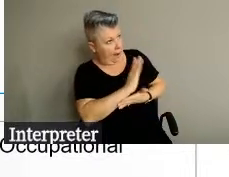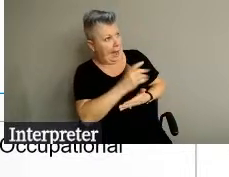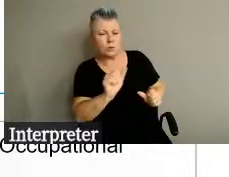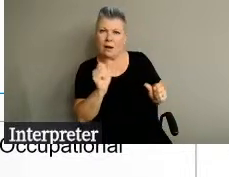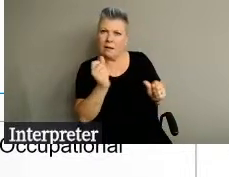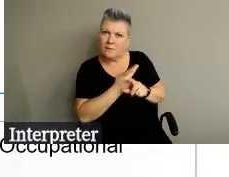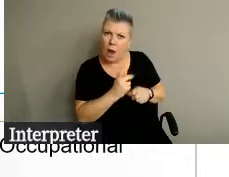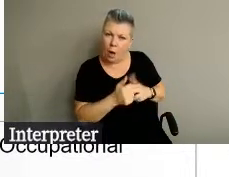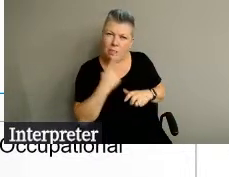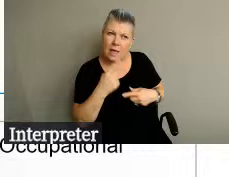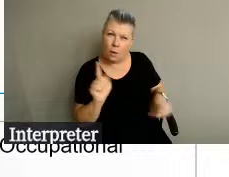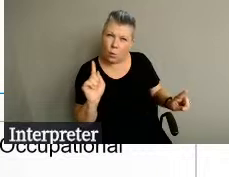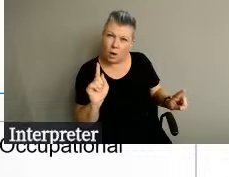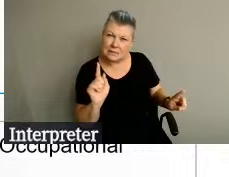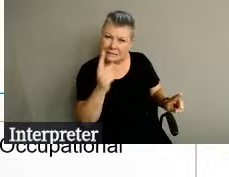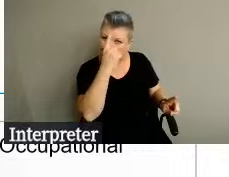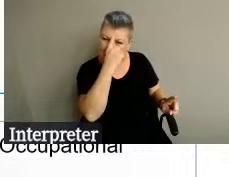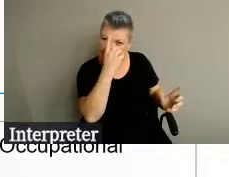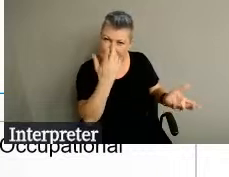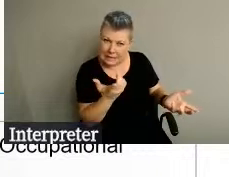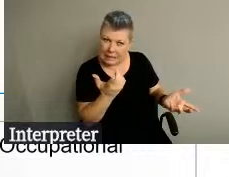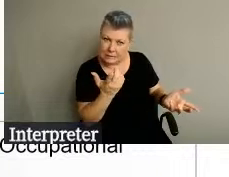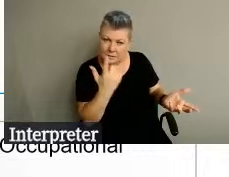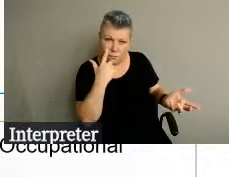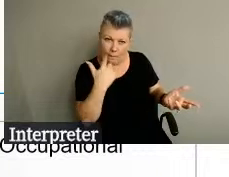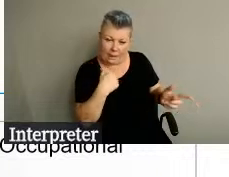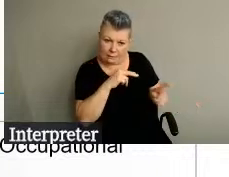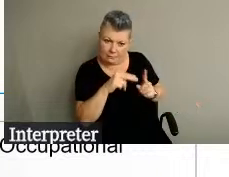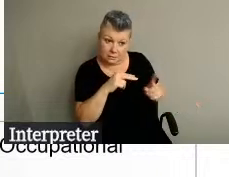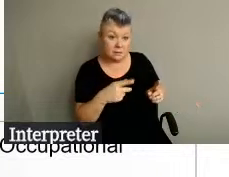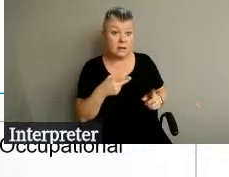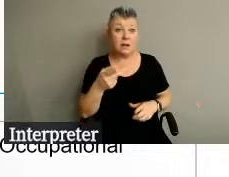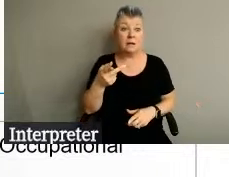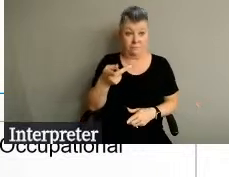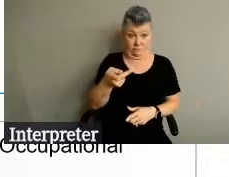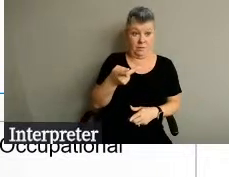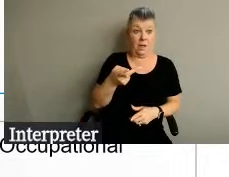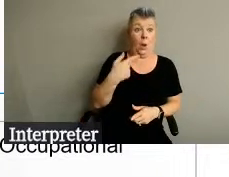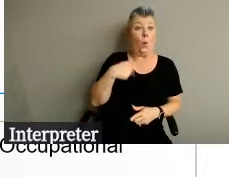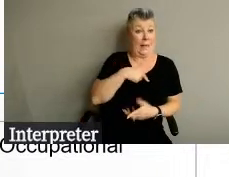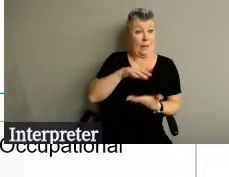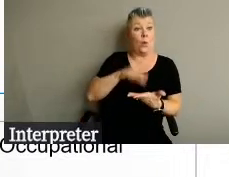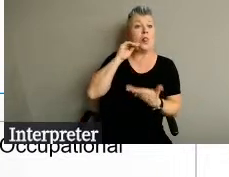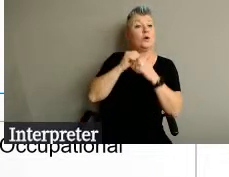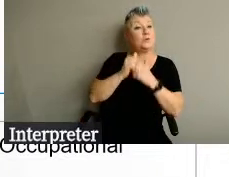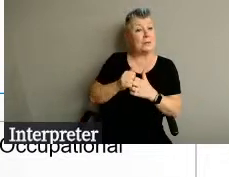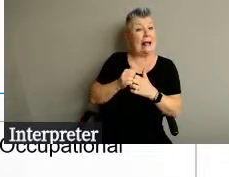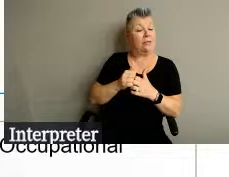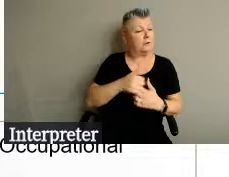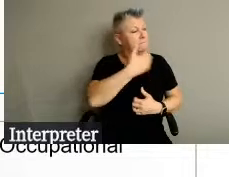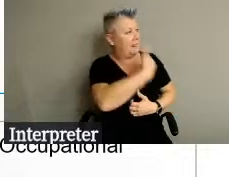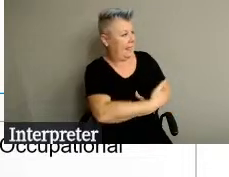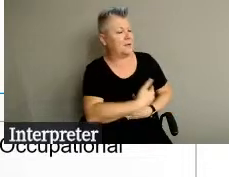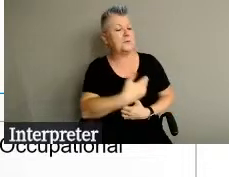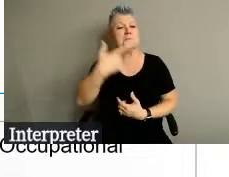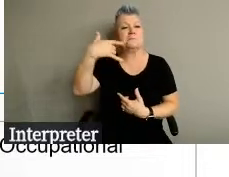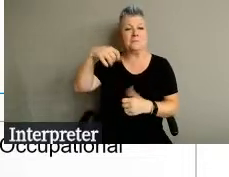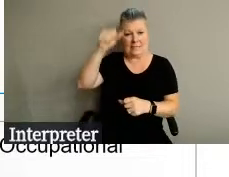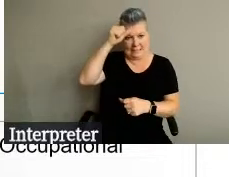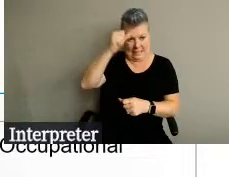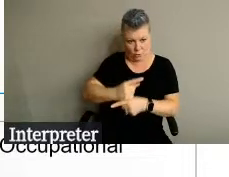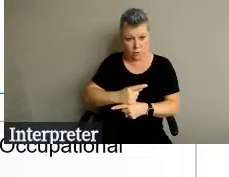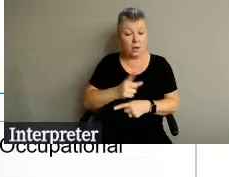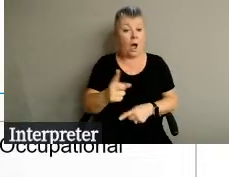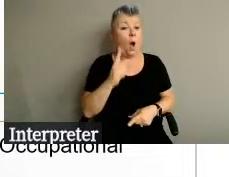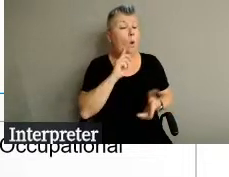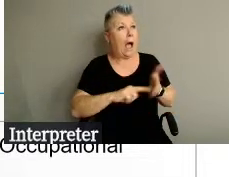it just couldn't, it didn't make sense to me. Okay. Okay, thank you. Yes, sir. I have one quick question. I